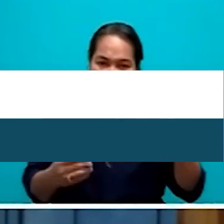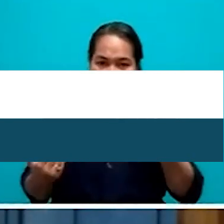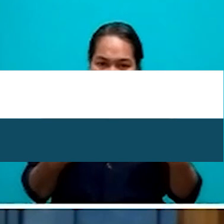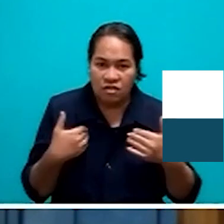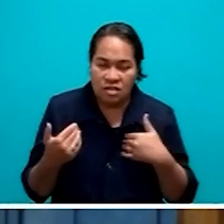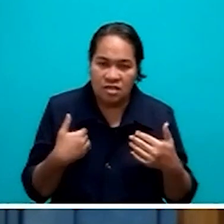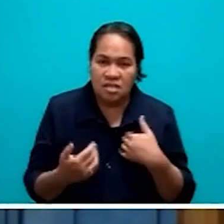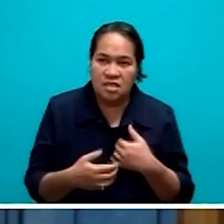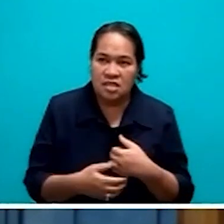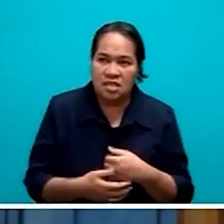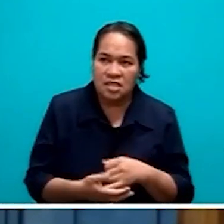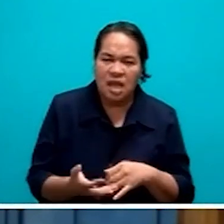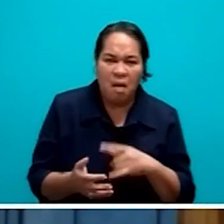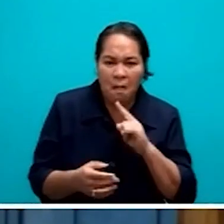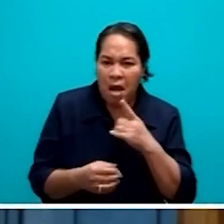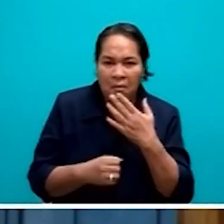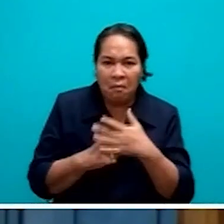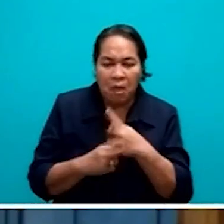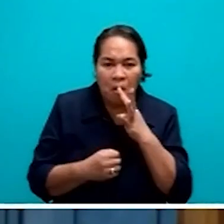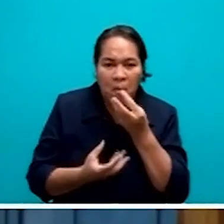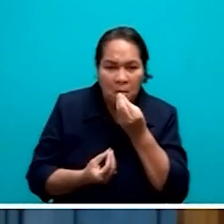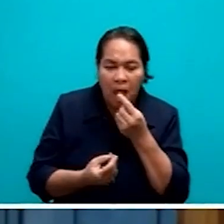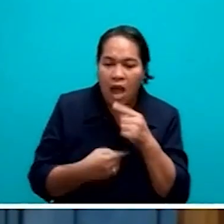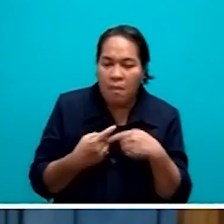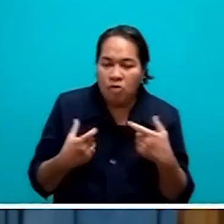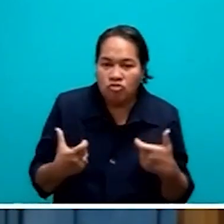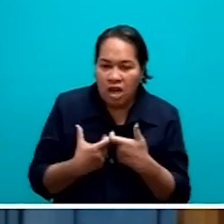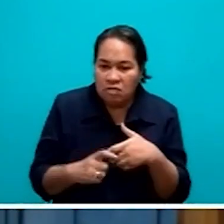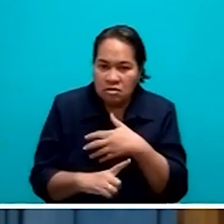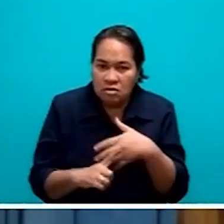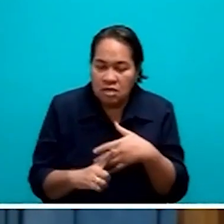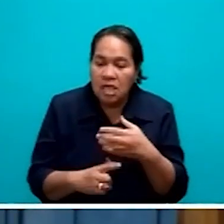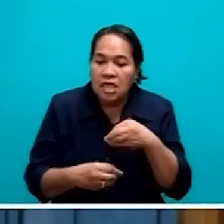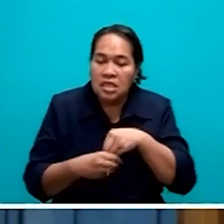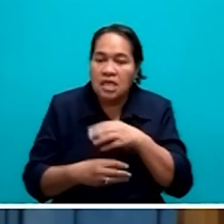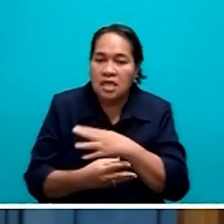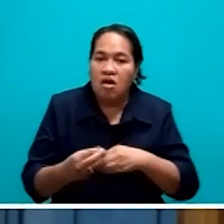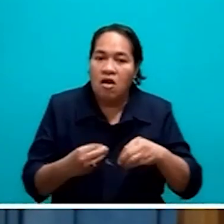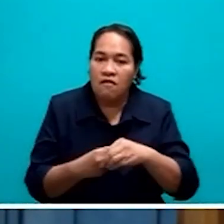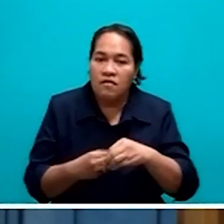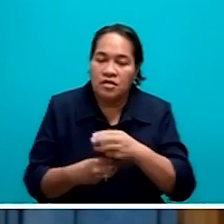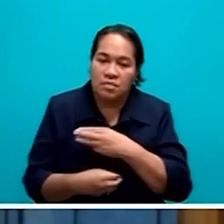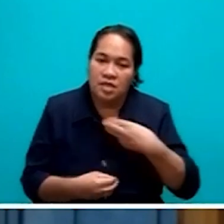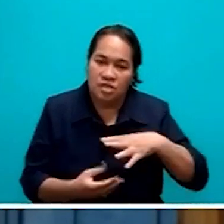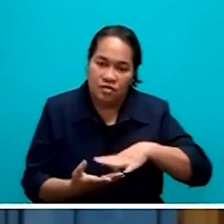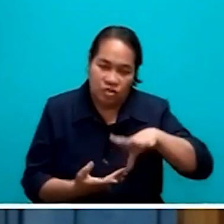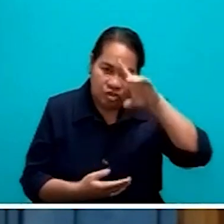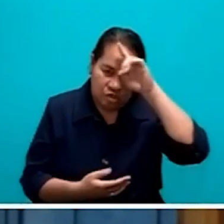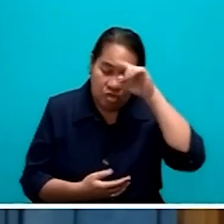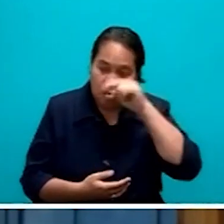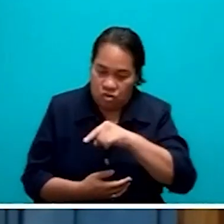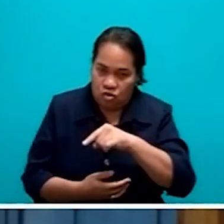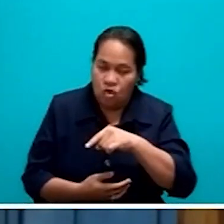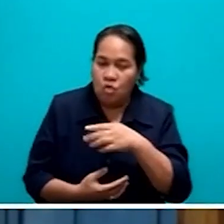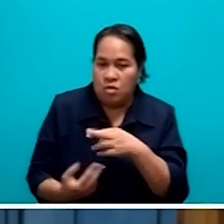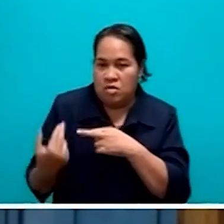leadership. Very little has been shared about the challenges faced by the Office of the Minister of Education during that period to handle the